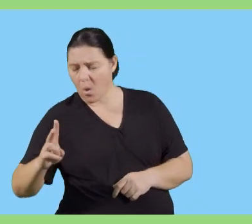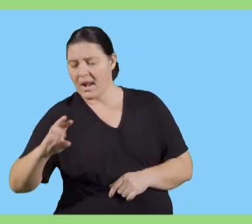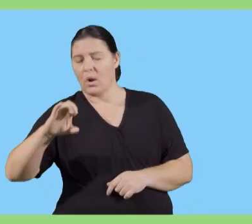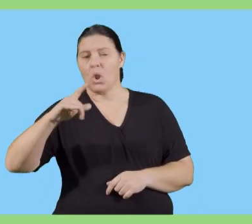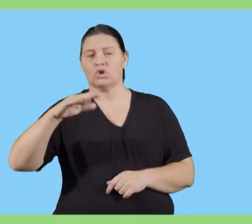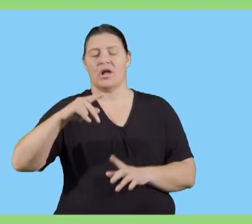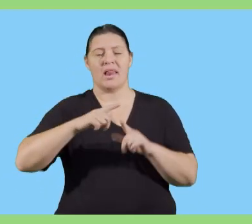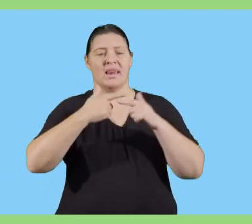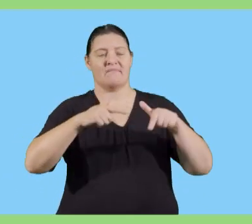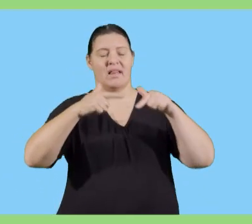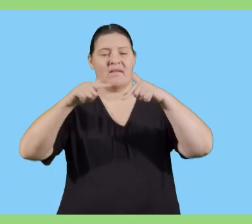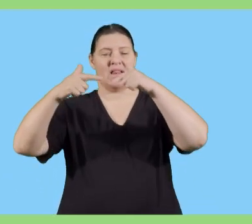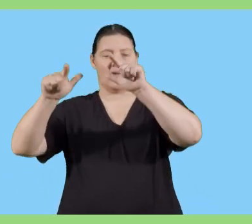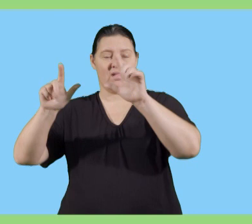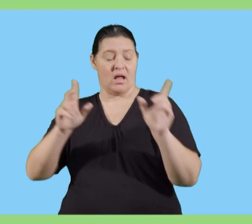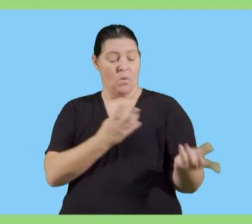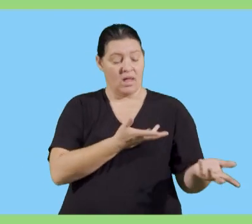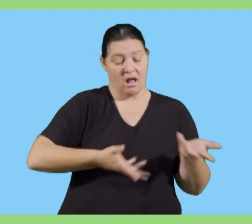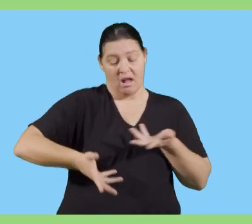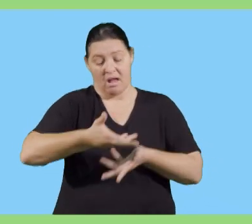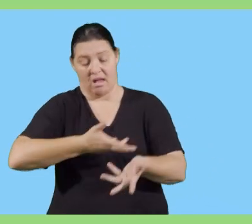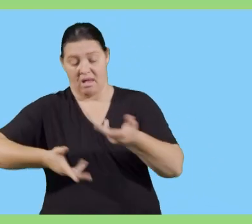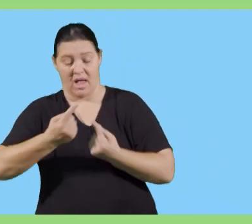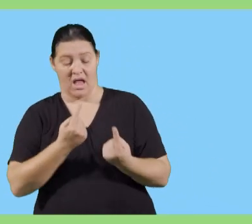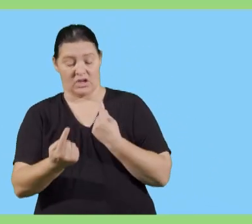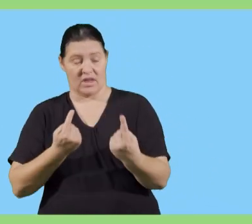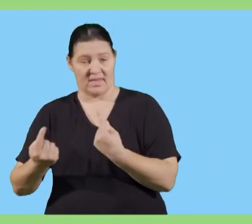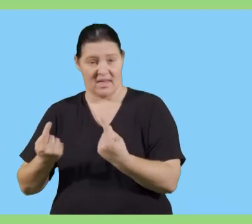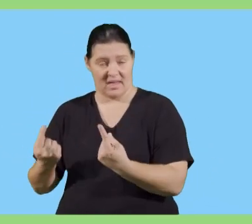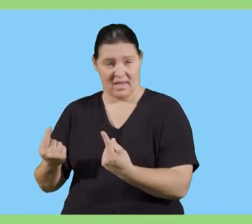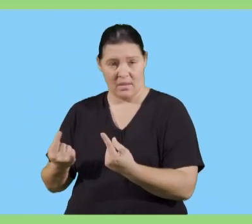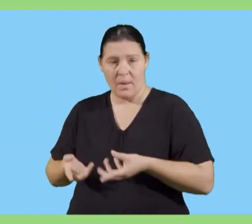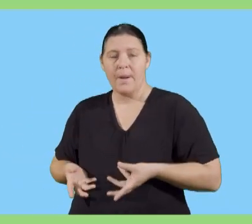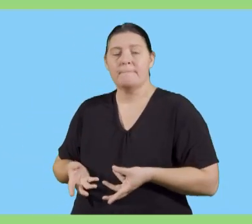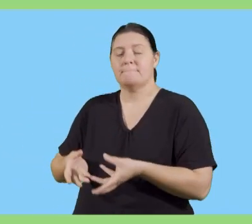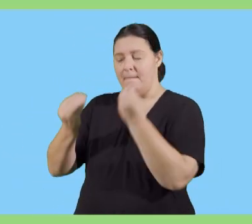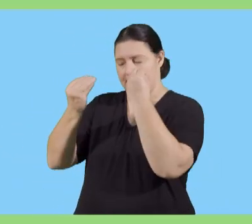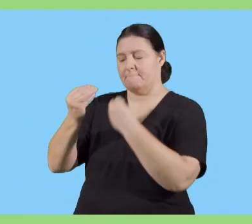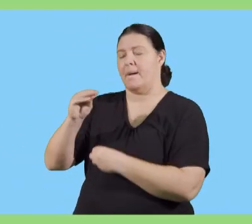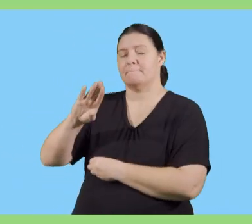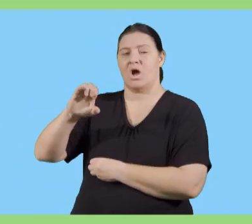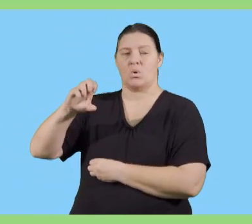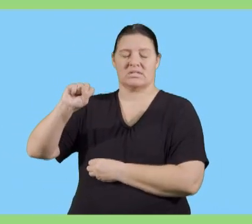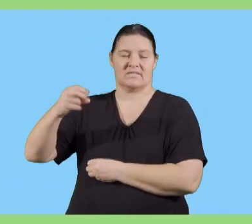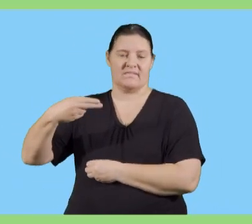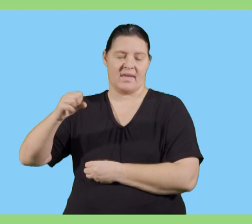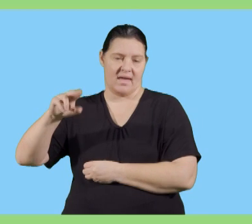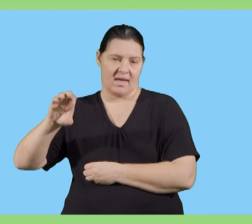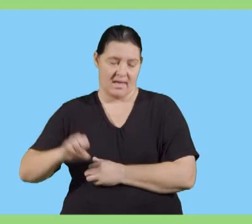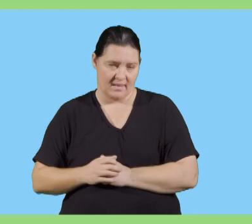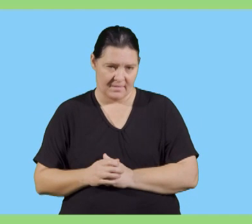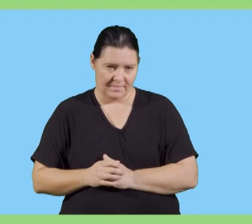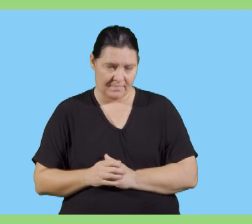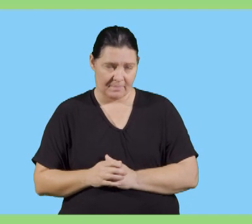biosphere. So everything here, this is an interaction between all of these ecological levels, then we get a